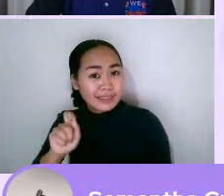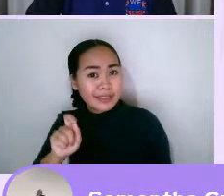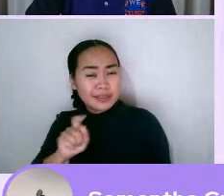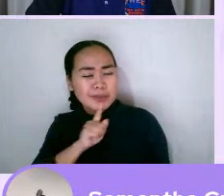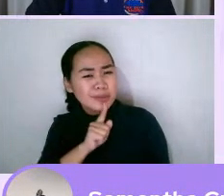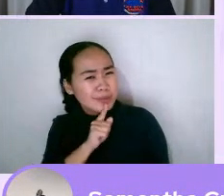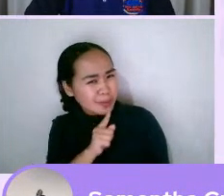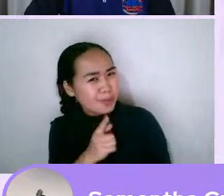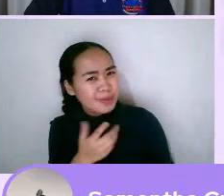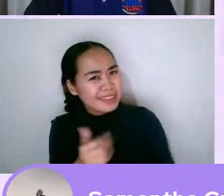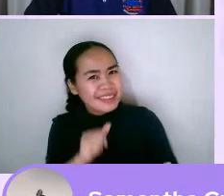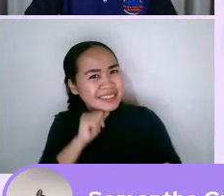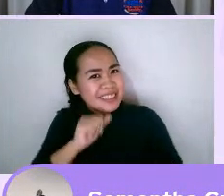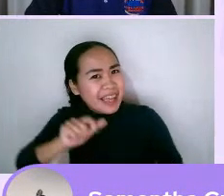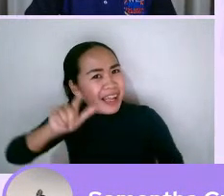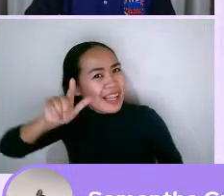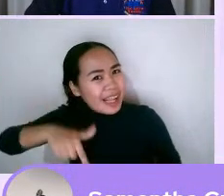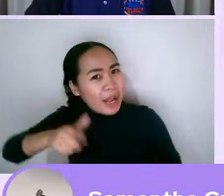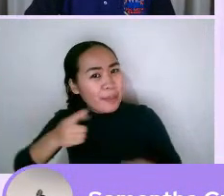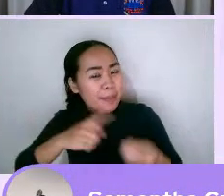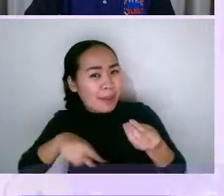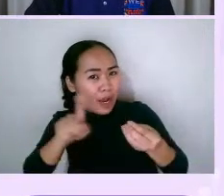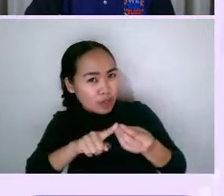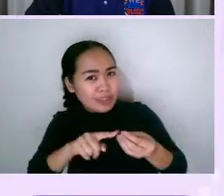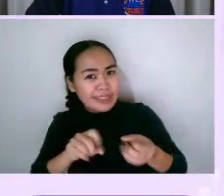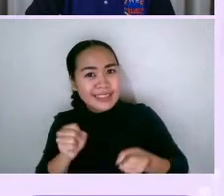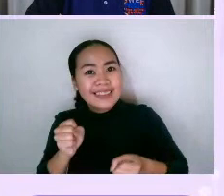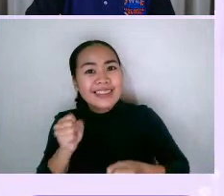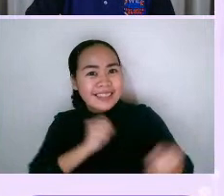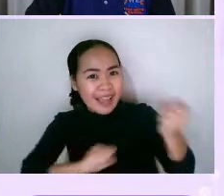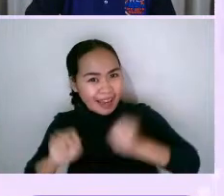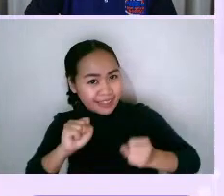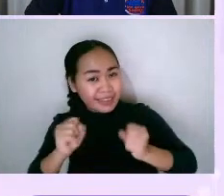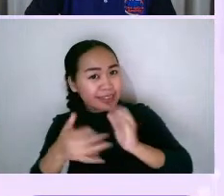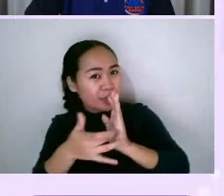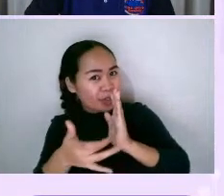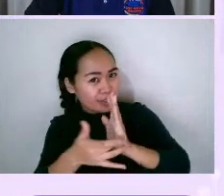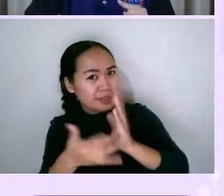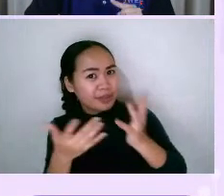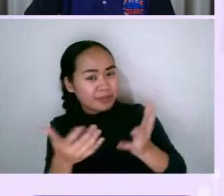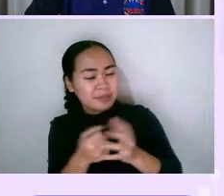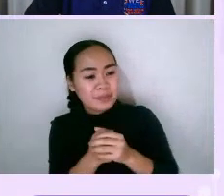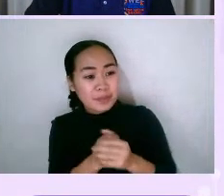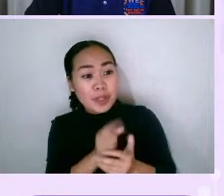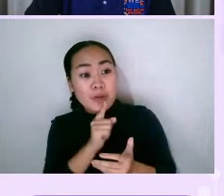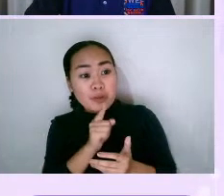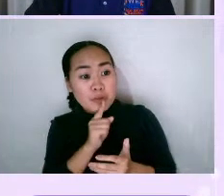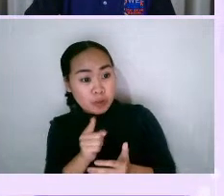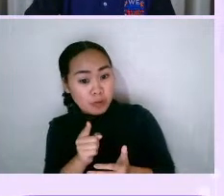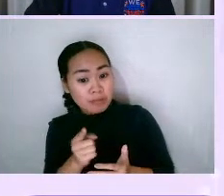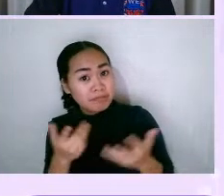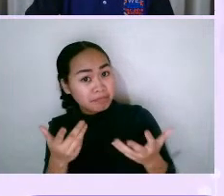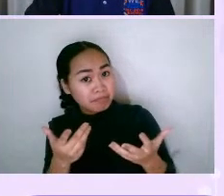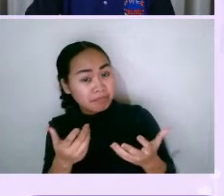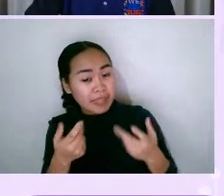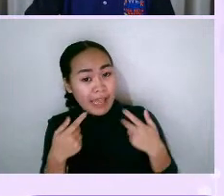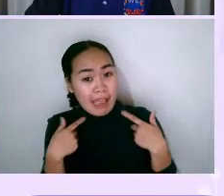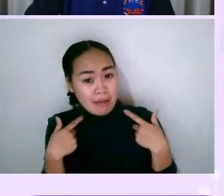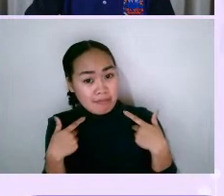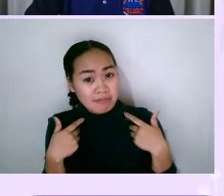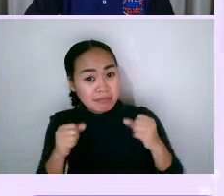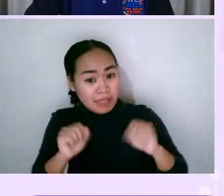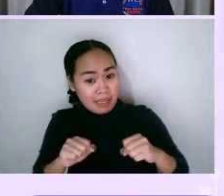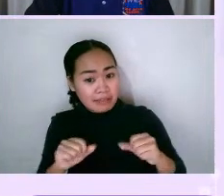hindi papahuli ang field ng science and technology. Dito, maaari ding lumevel up ang